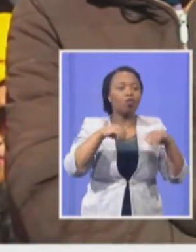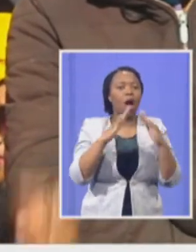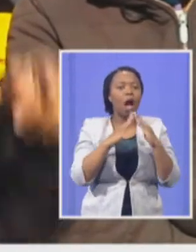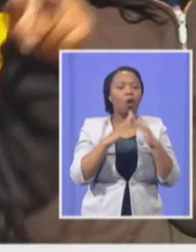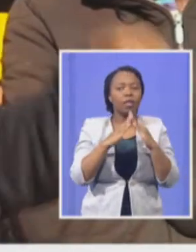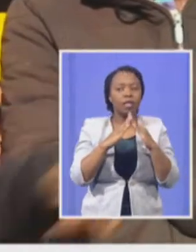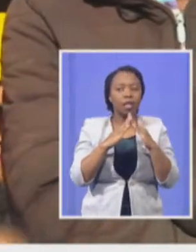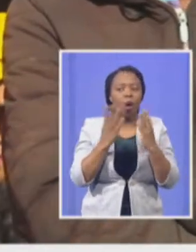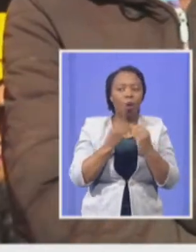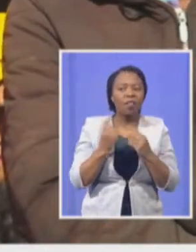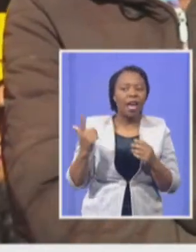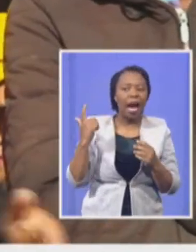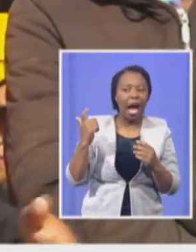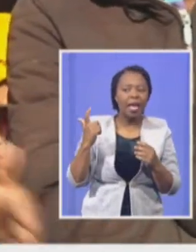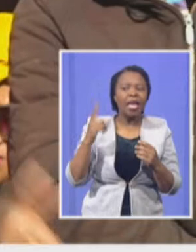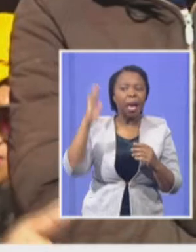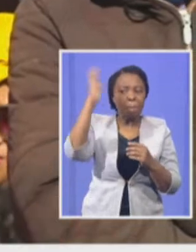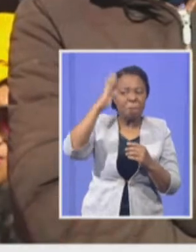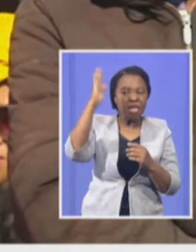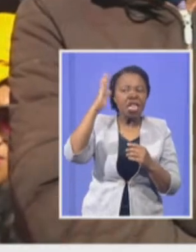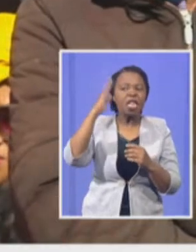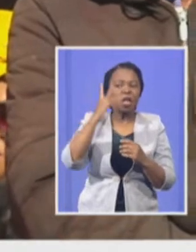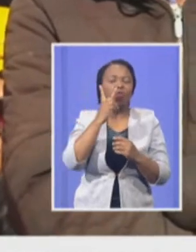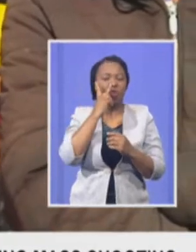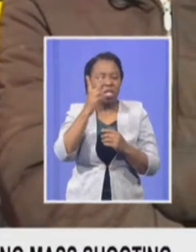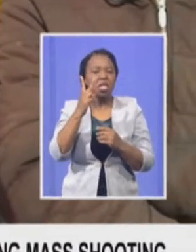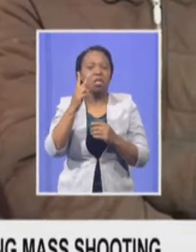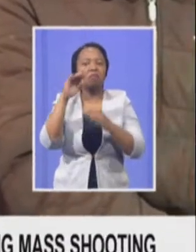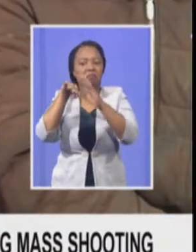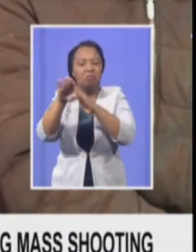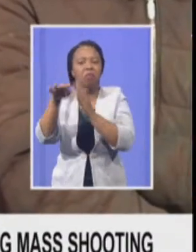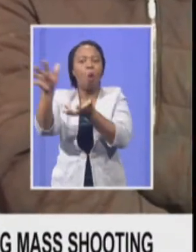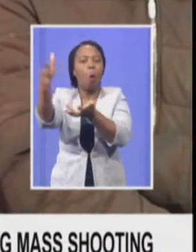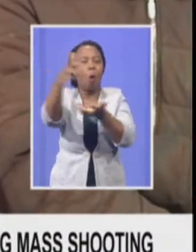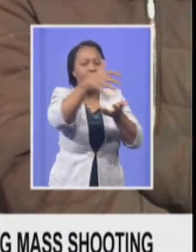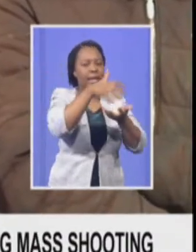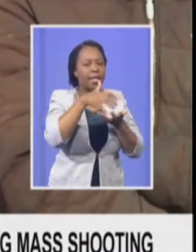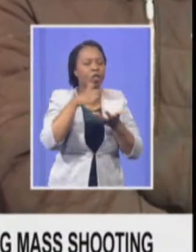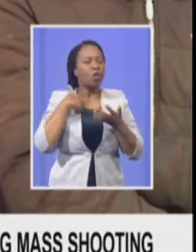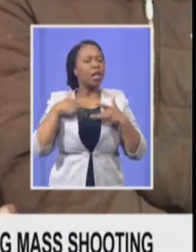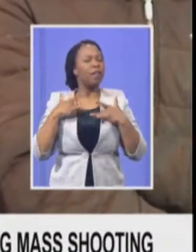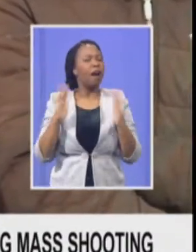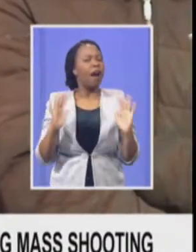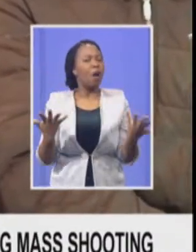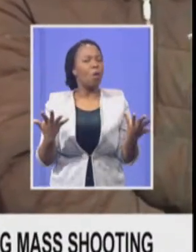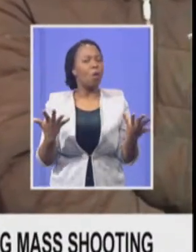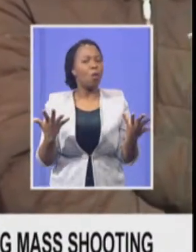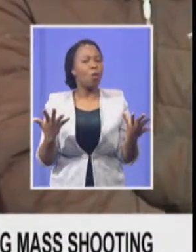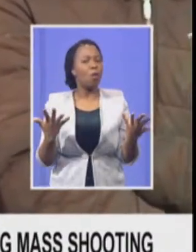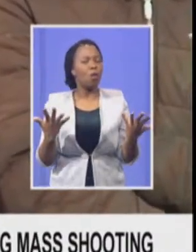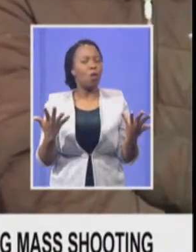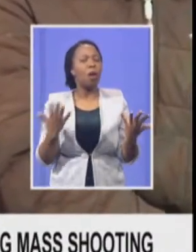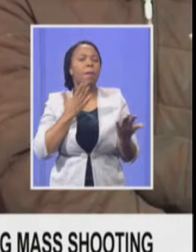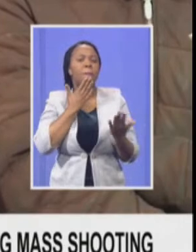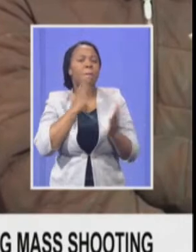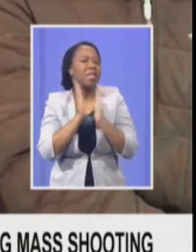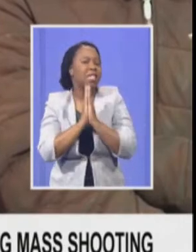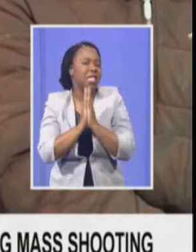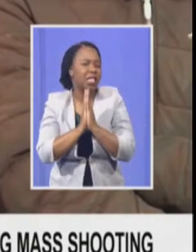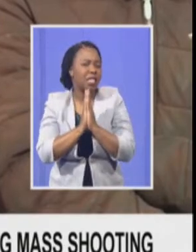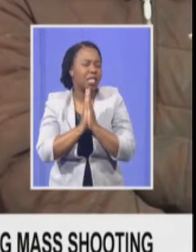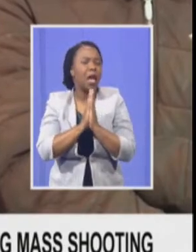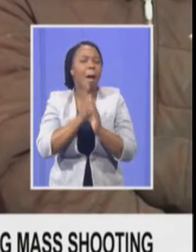gun. They go there and collect. So Melaguti Spilaganjan, Sikaluguti Babtele,